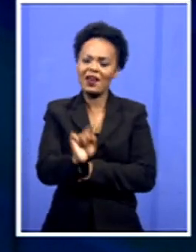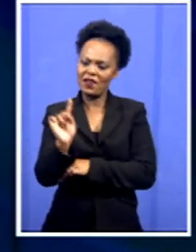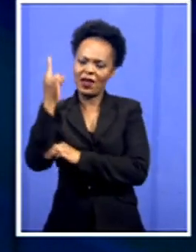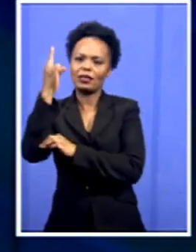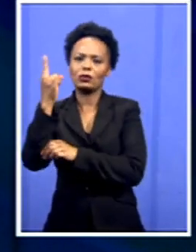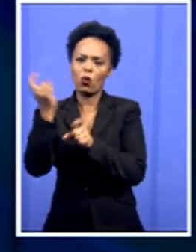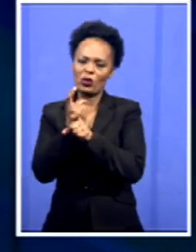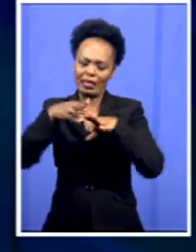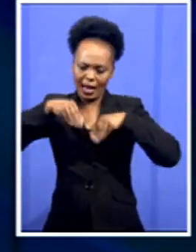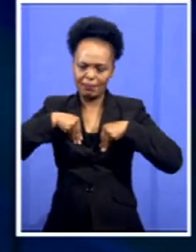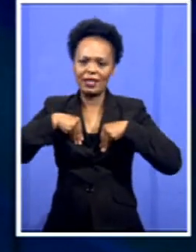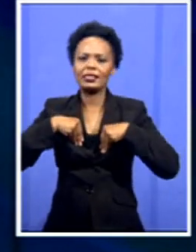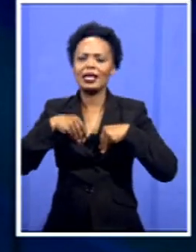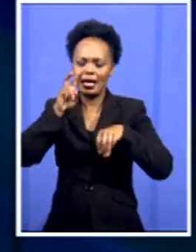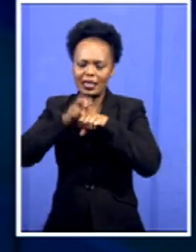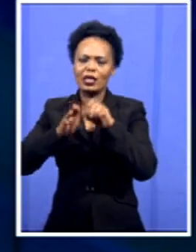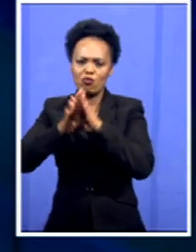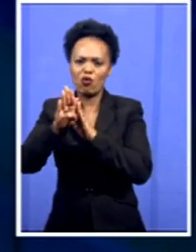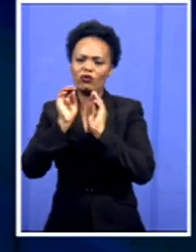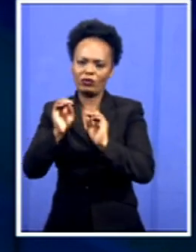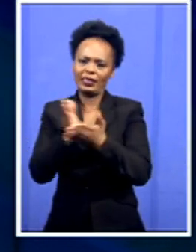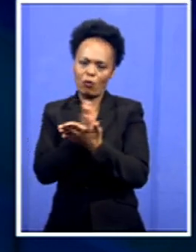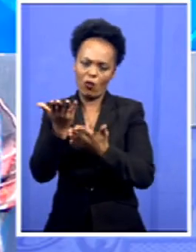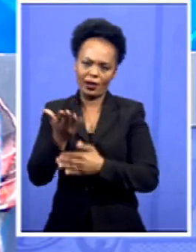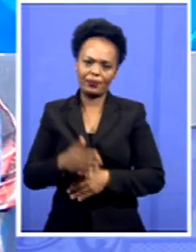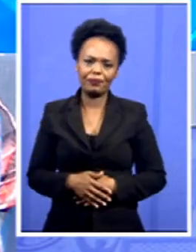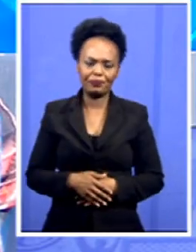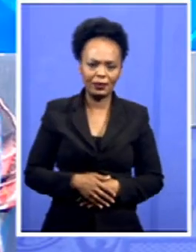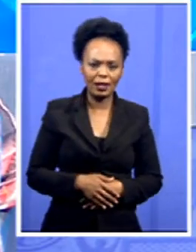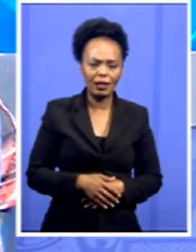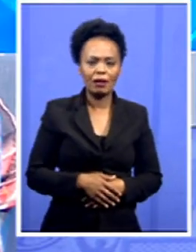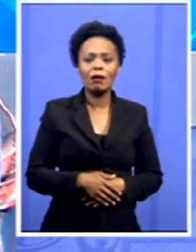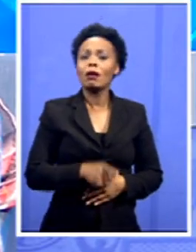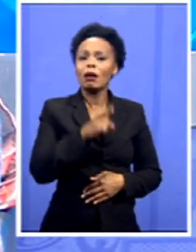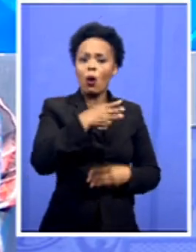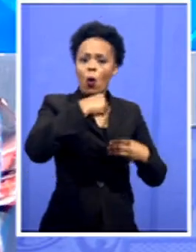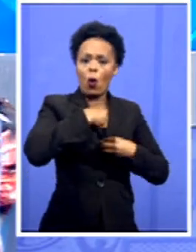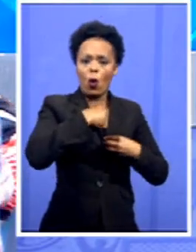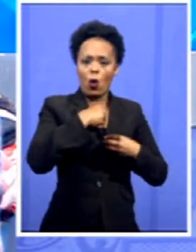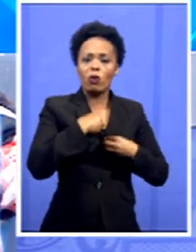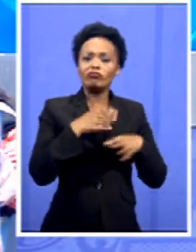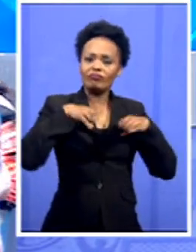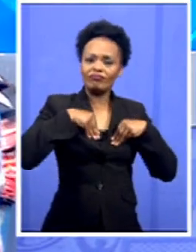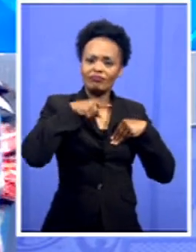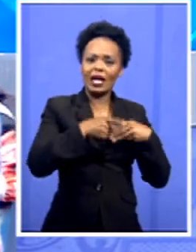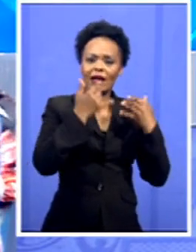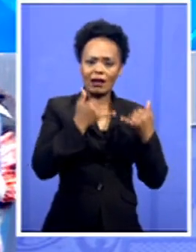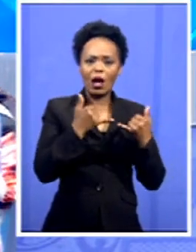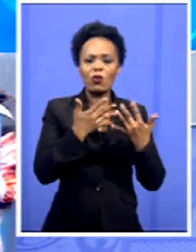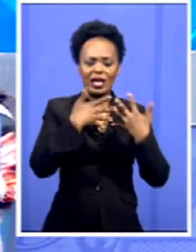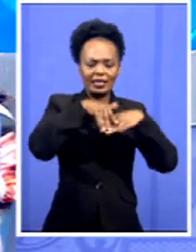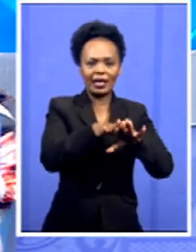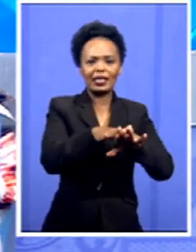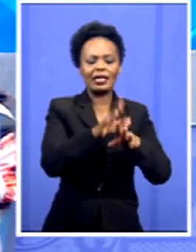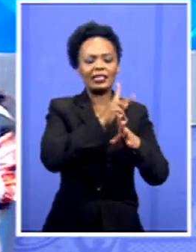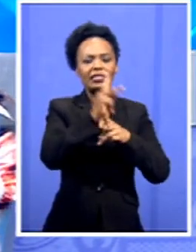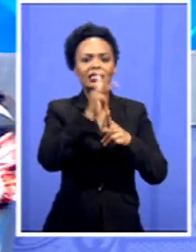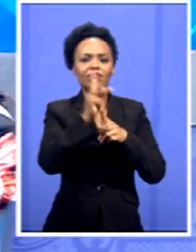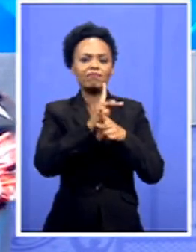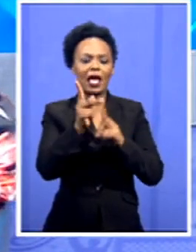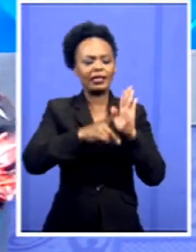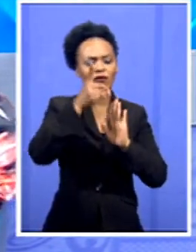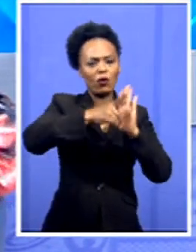always admit that there is room for improvement. As per your own admission in your integrated development plan, there